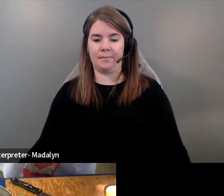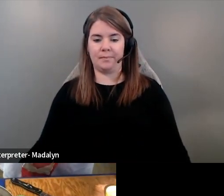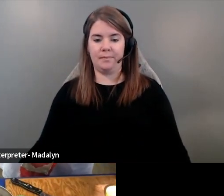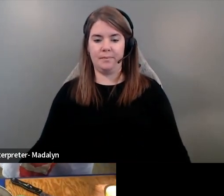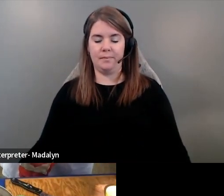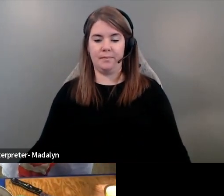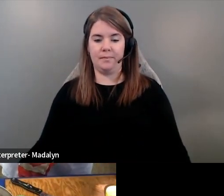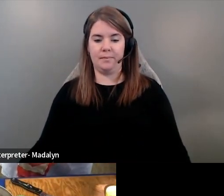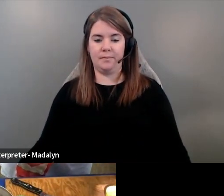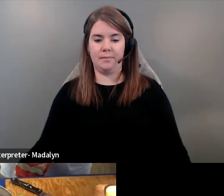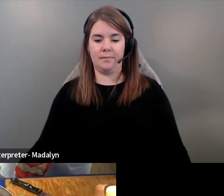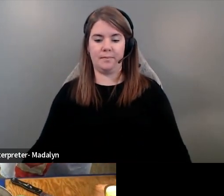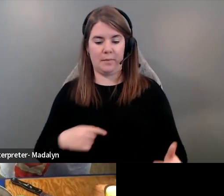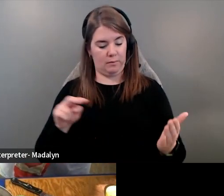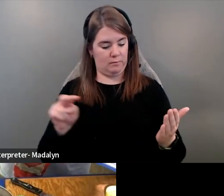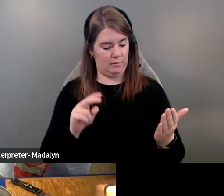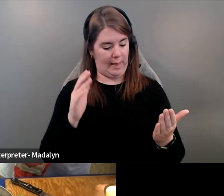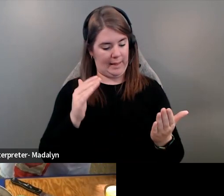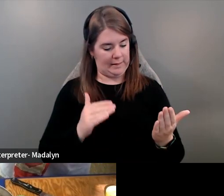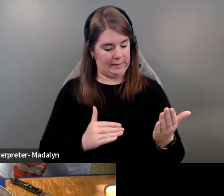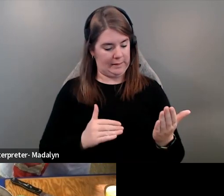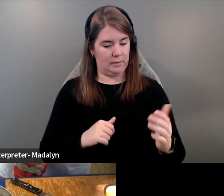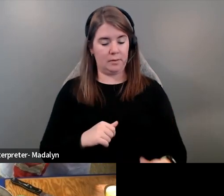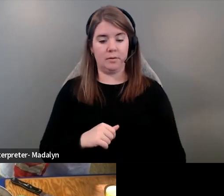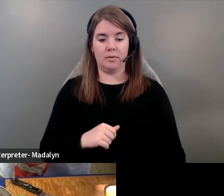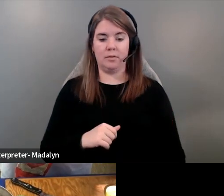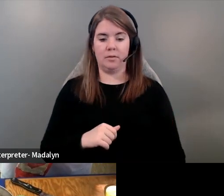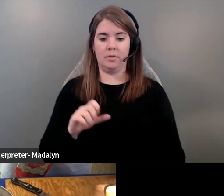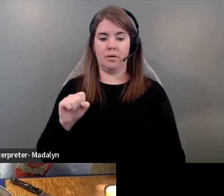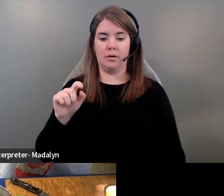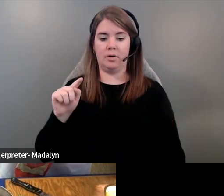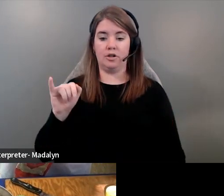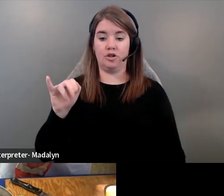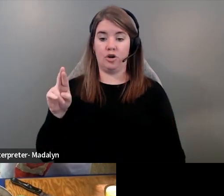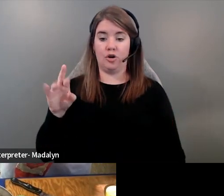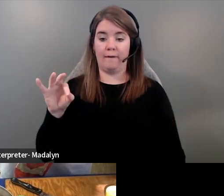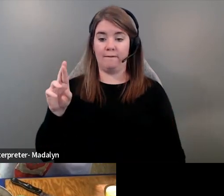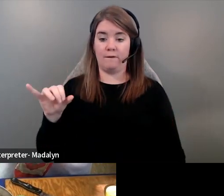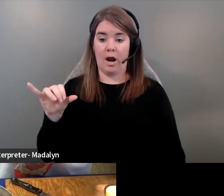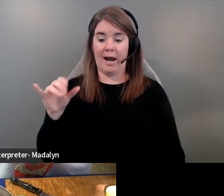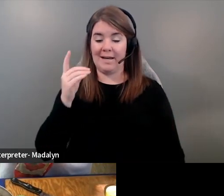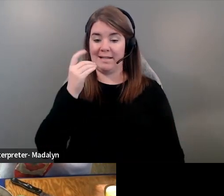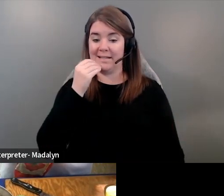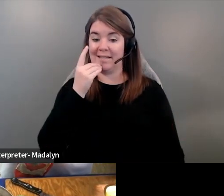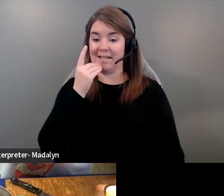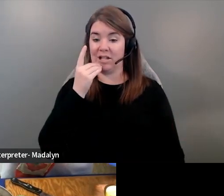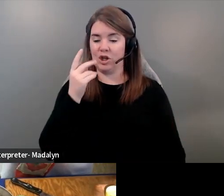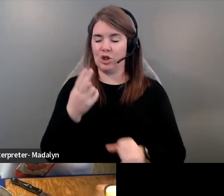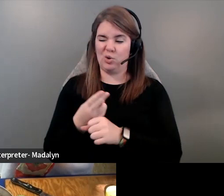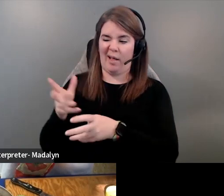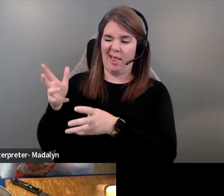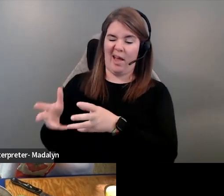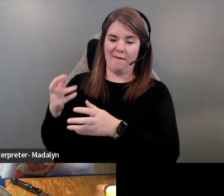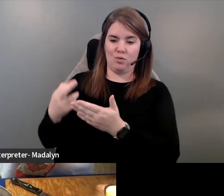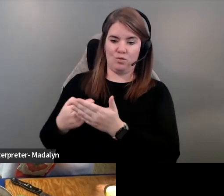Going back to our list, the stir-fried dinner, that's what you were going to use some of that leftover rice because we cooked enough